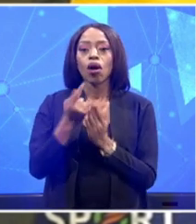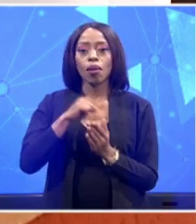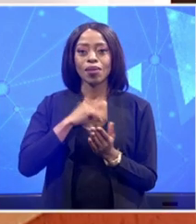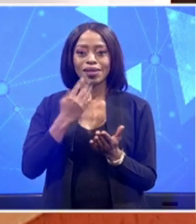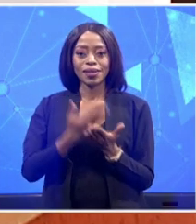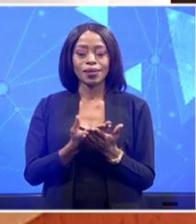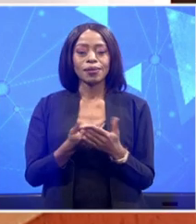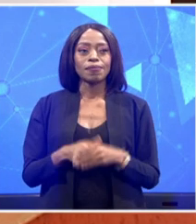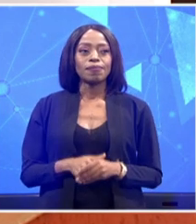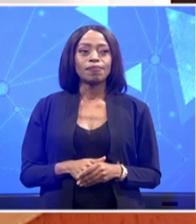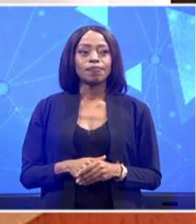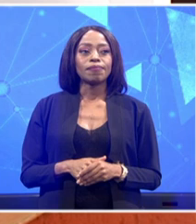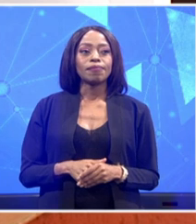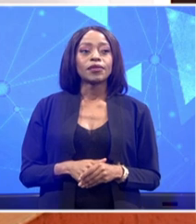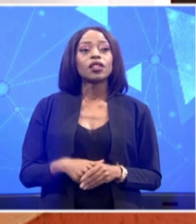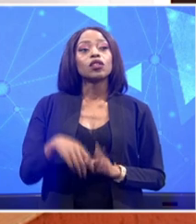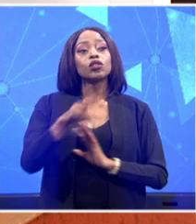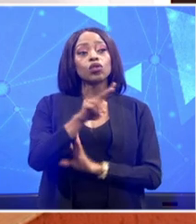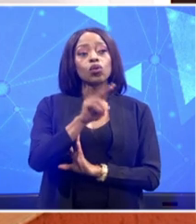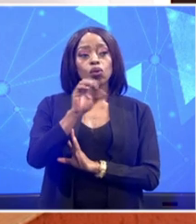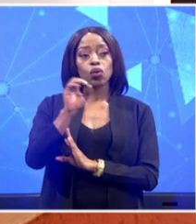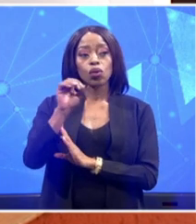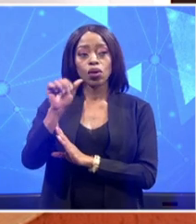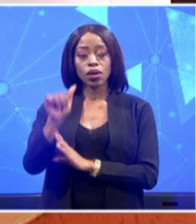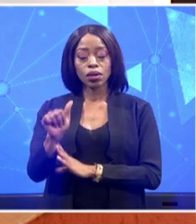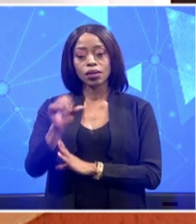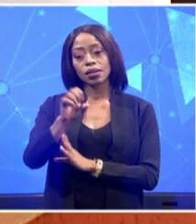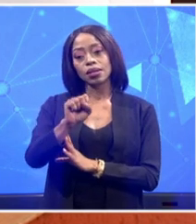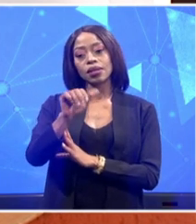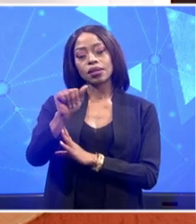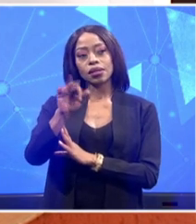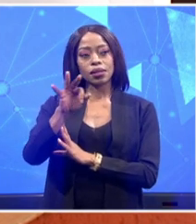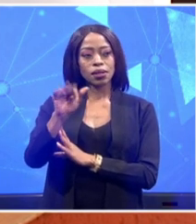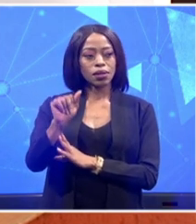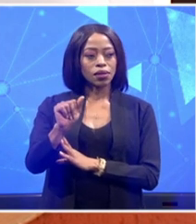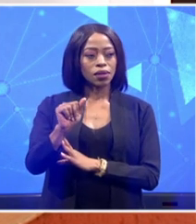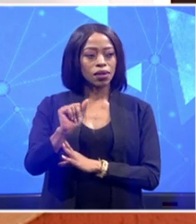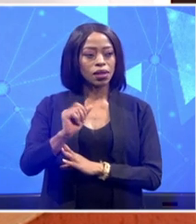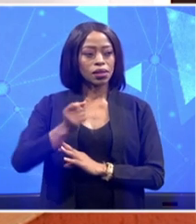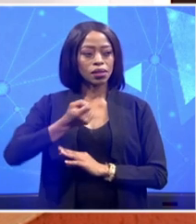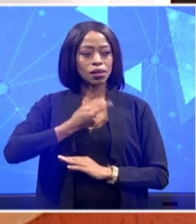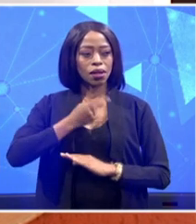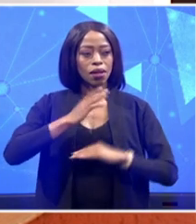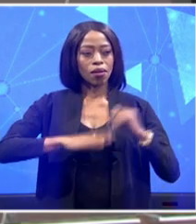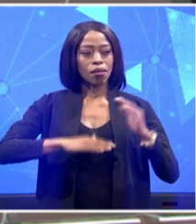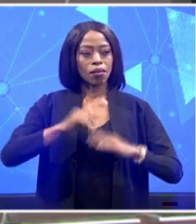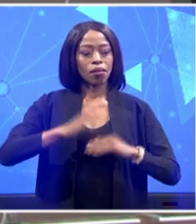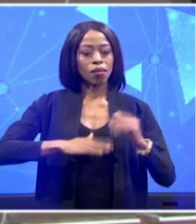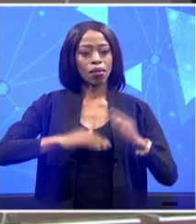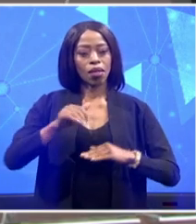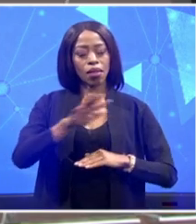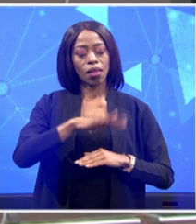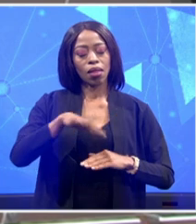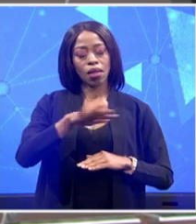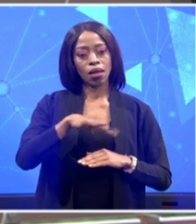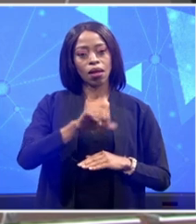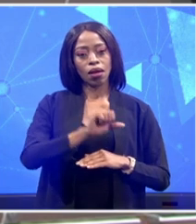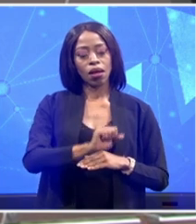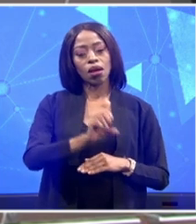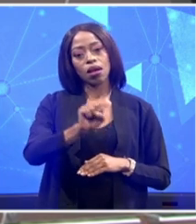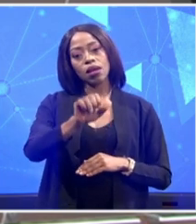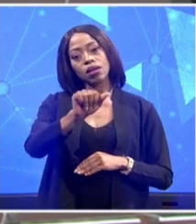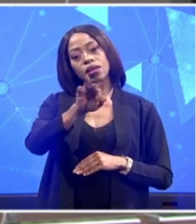here. Back in 2006, SAFA managed to build its own headquarters, SAFA House, near